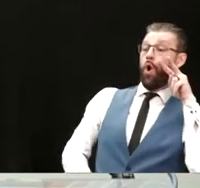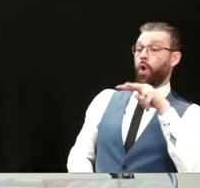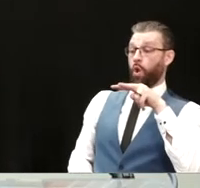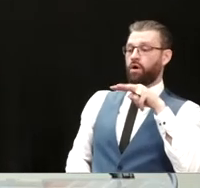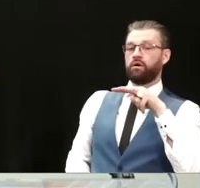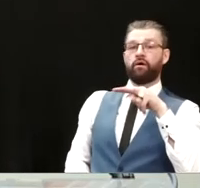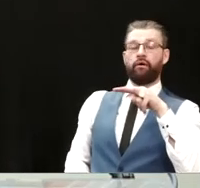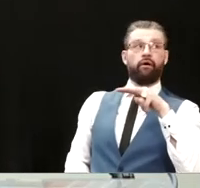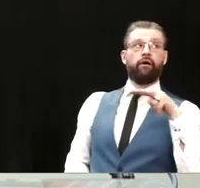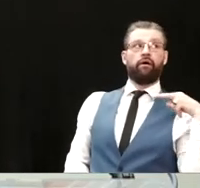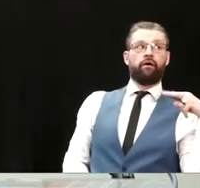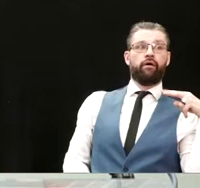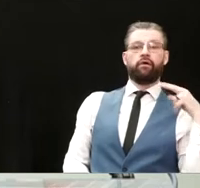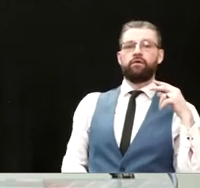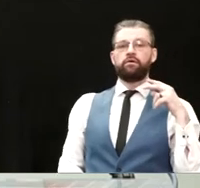horror.